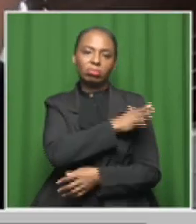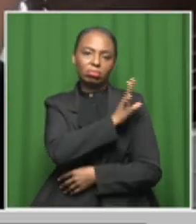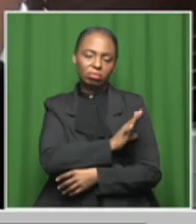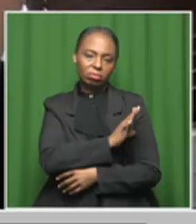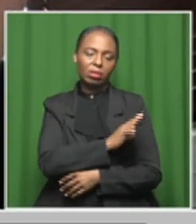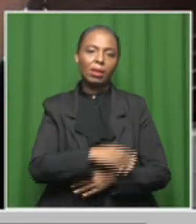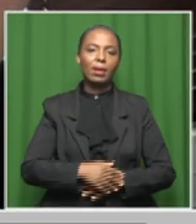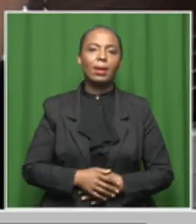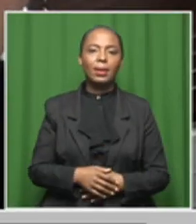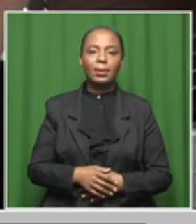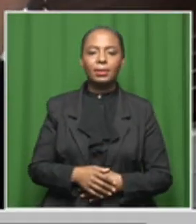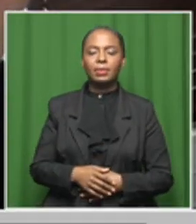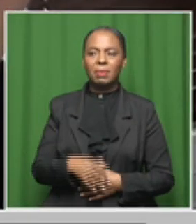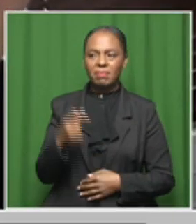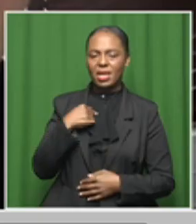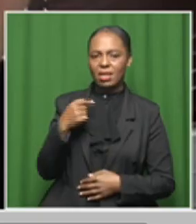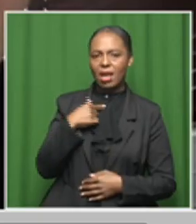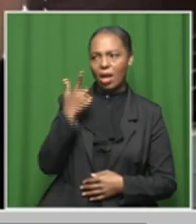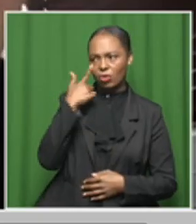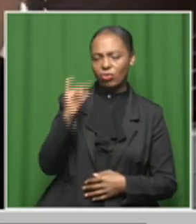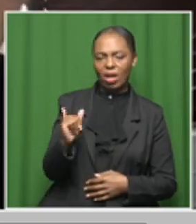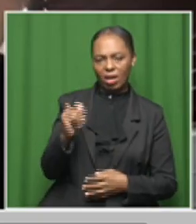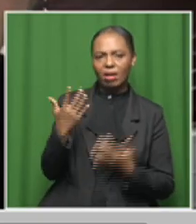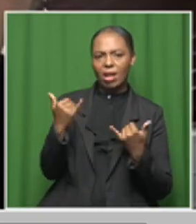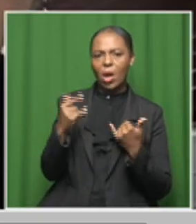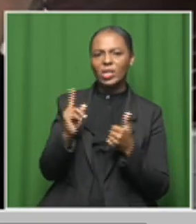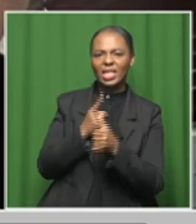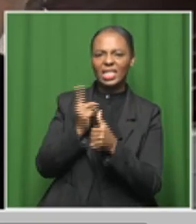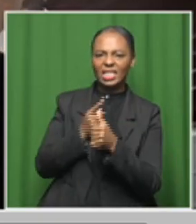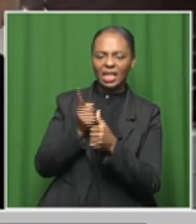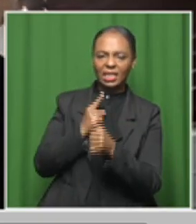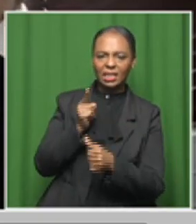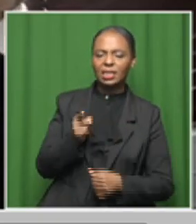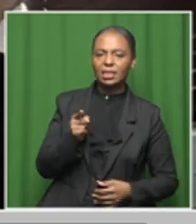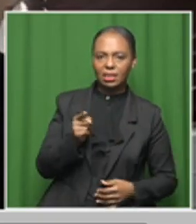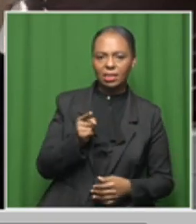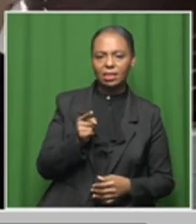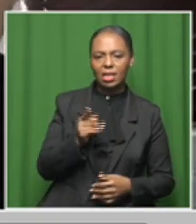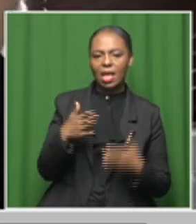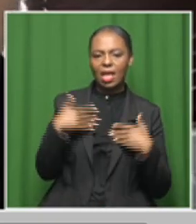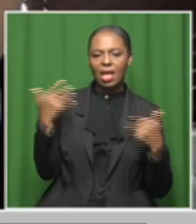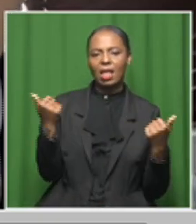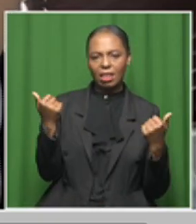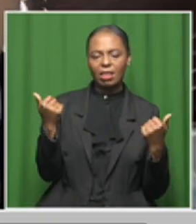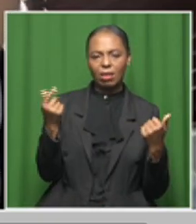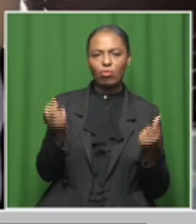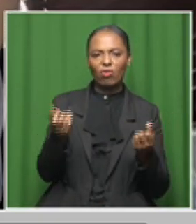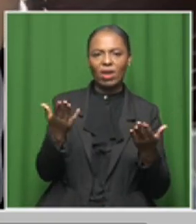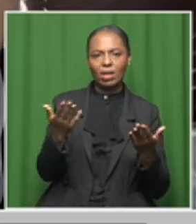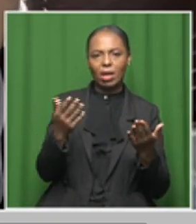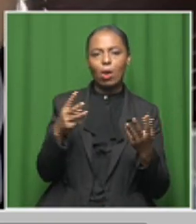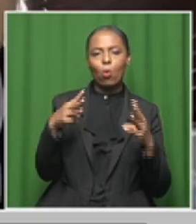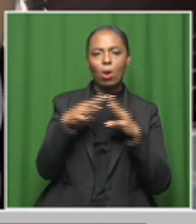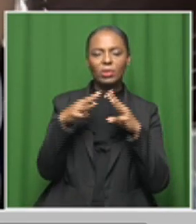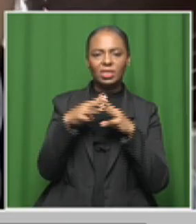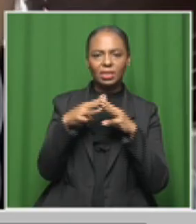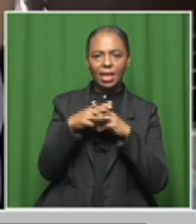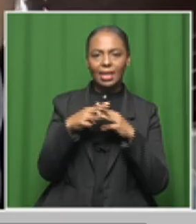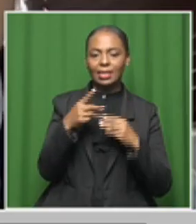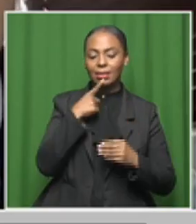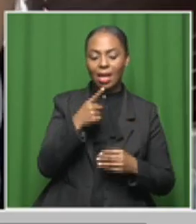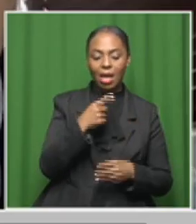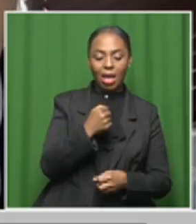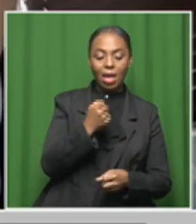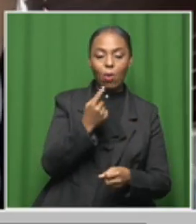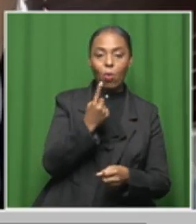when you read statistics. I was just reading something on one of the health providers' website talking to the fact that annually, this